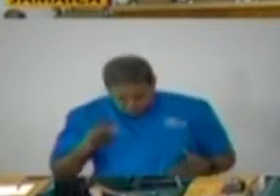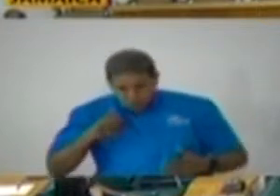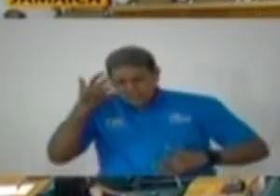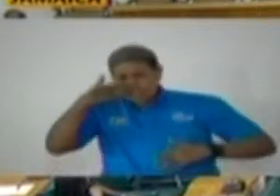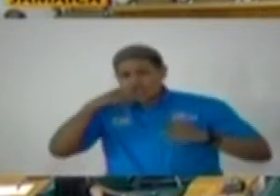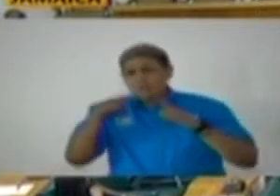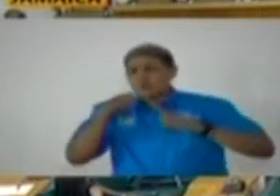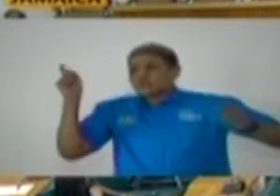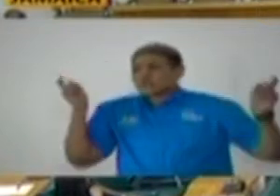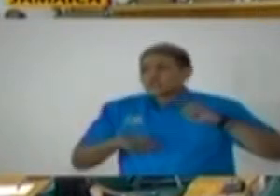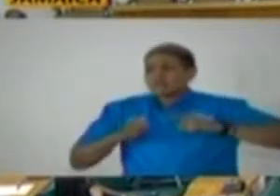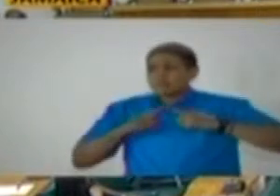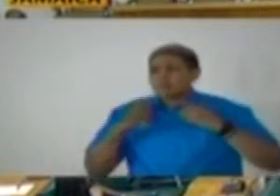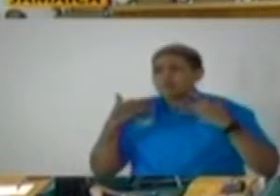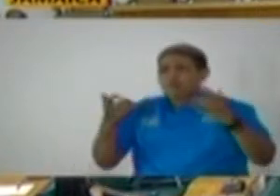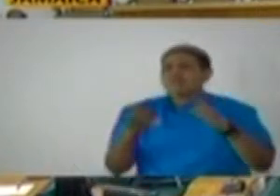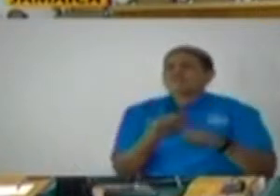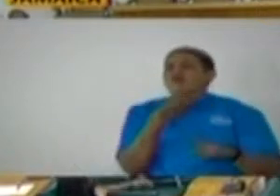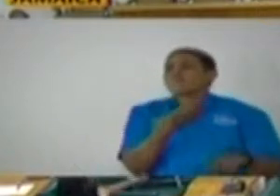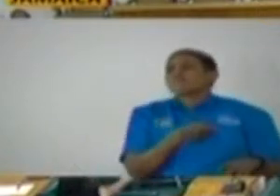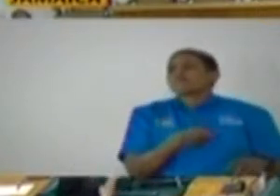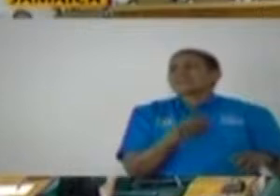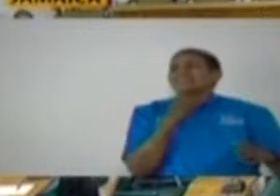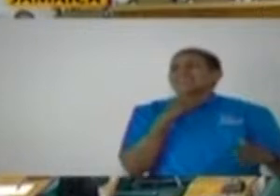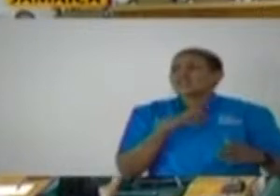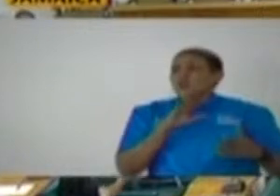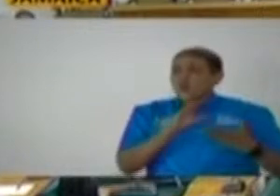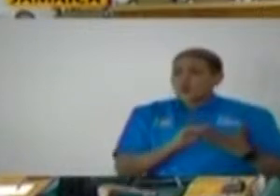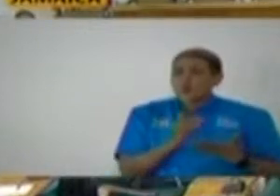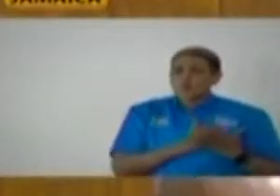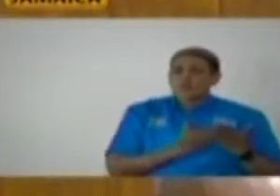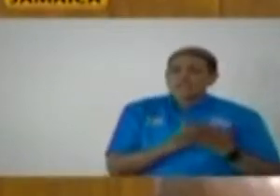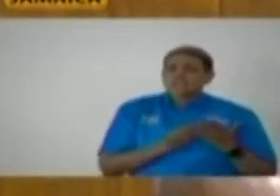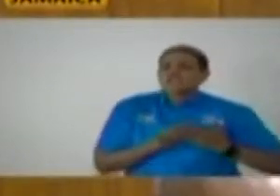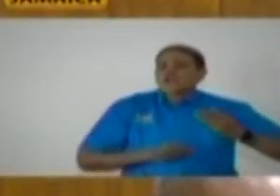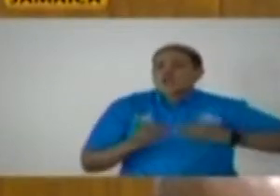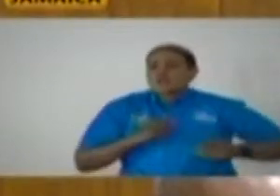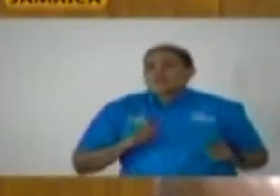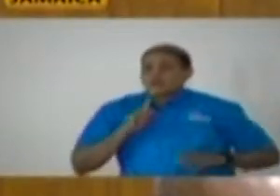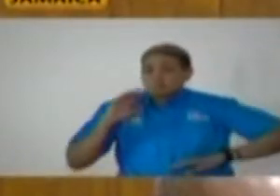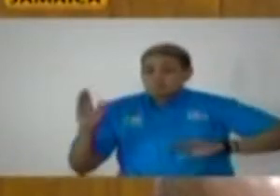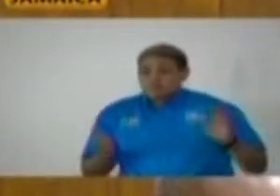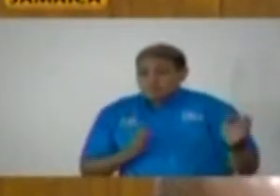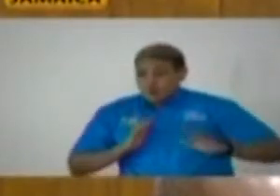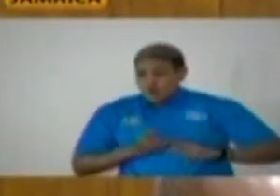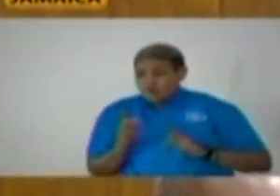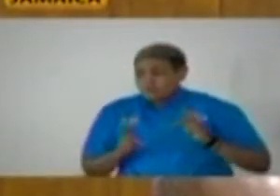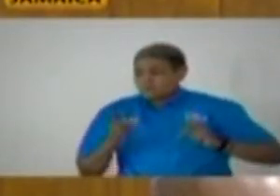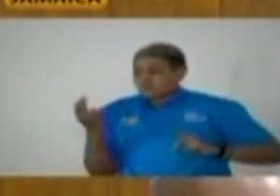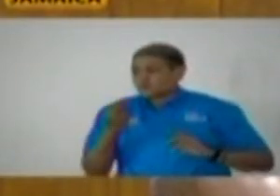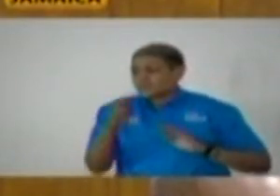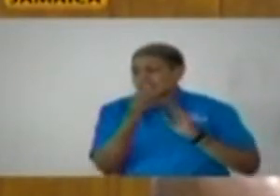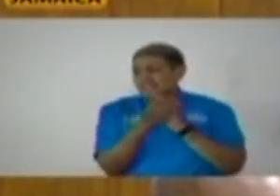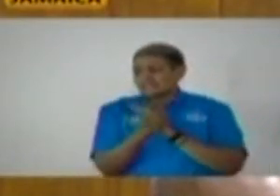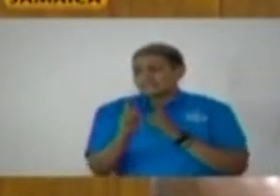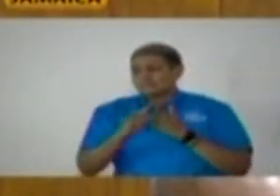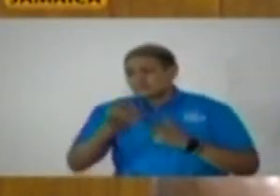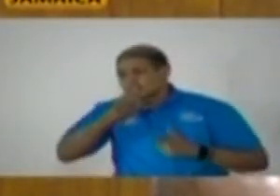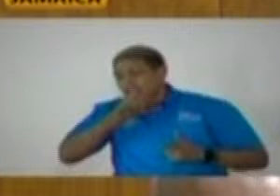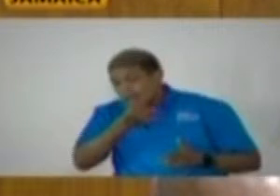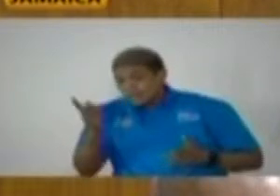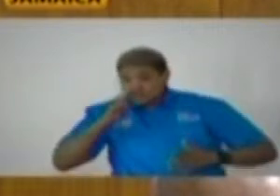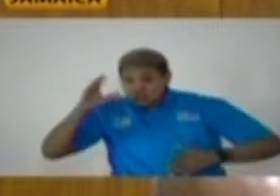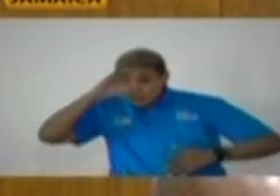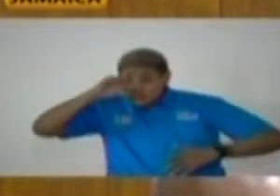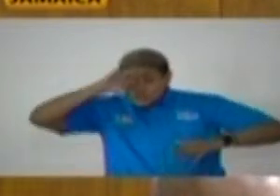about transformation and moving away from this low-wage economy and preparing our people to use their skills and talents to